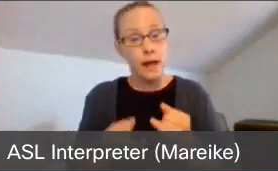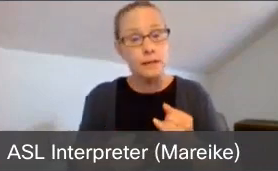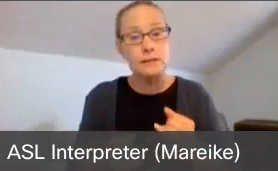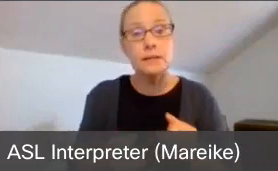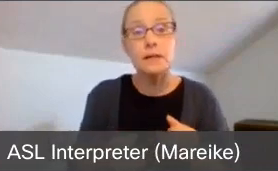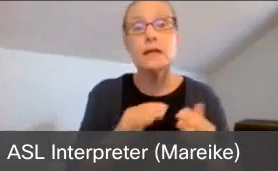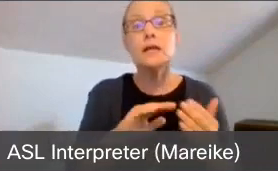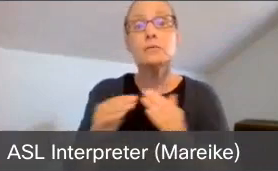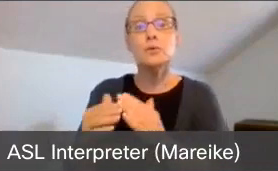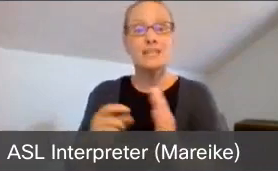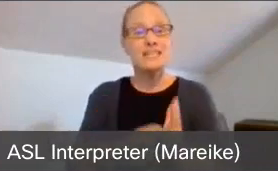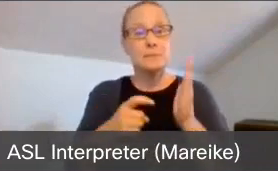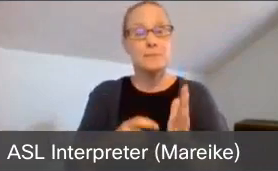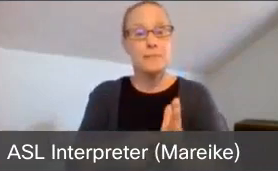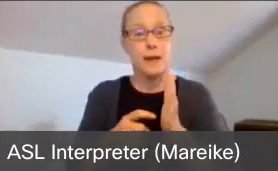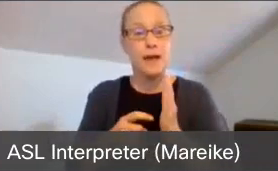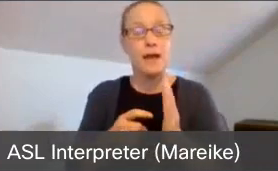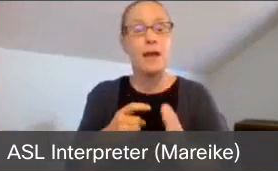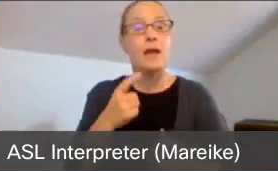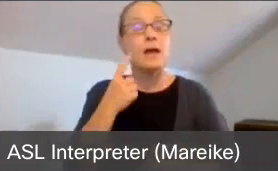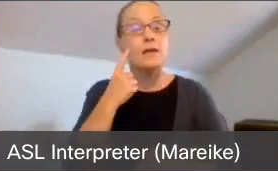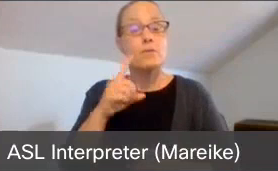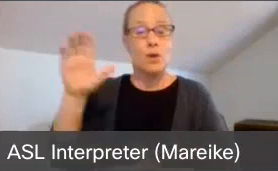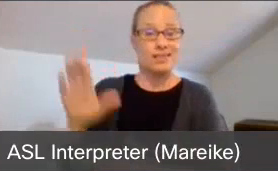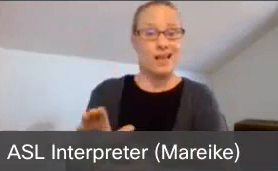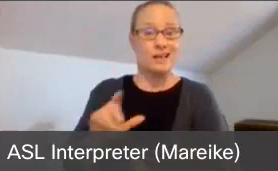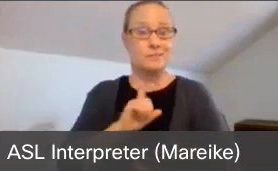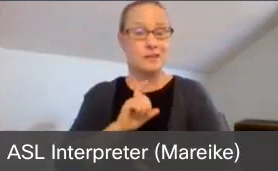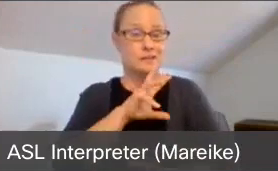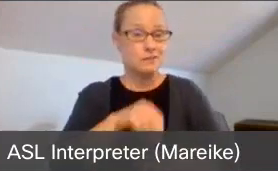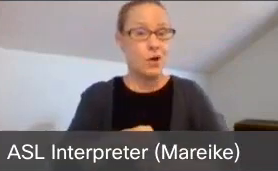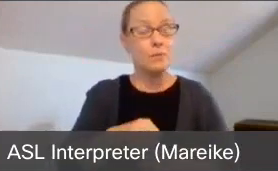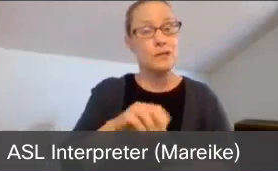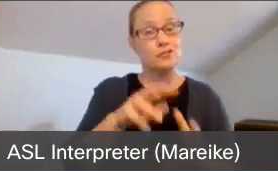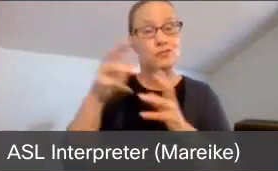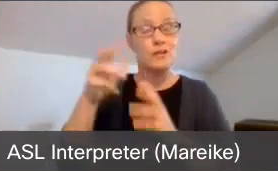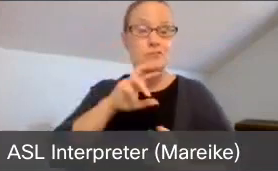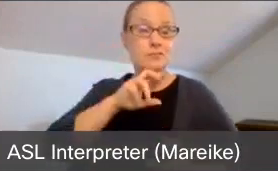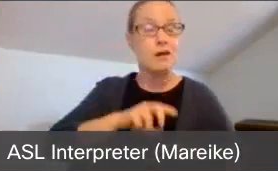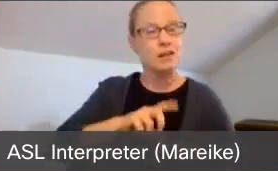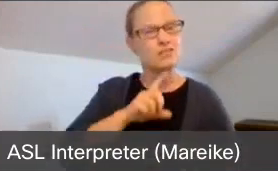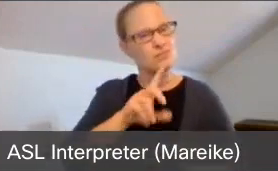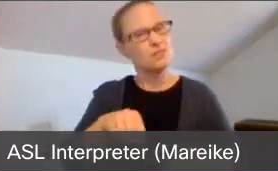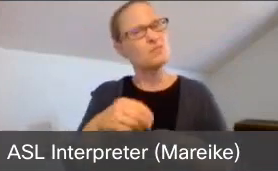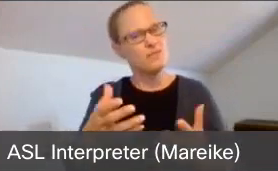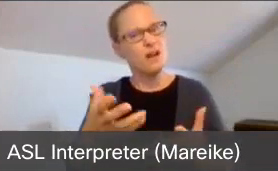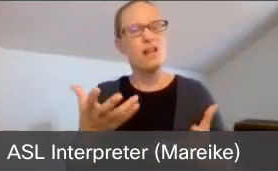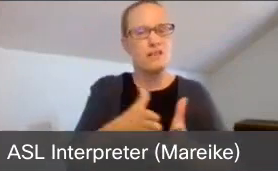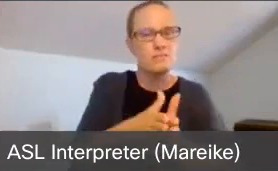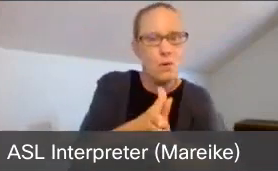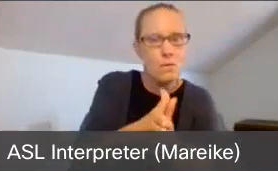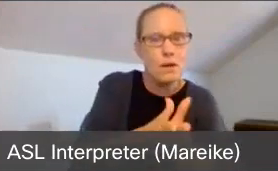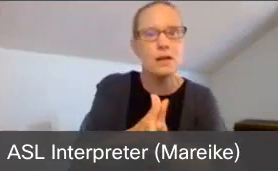community demands to reduce police involvement in crisis response have provided additional momentum